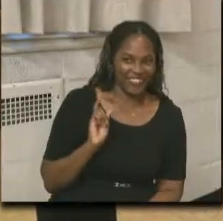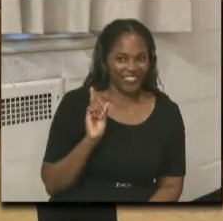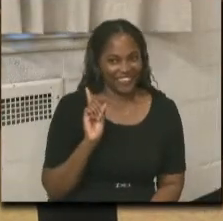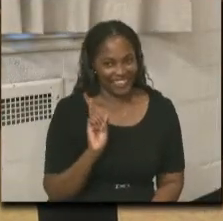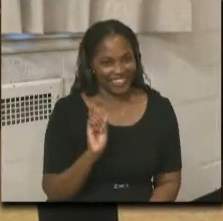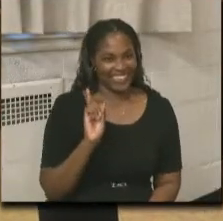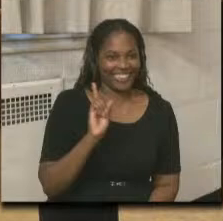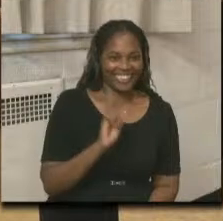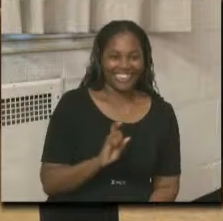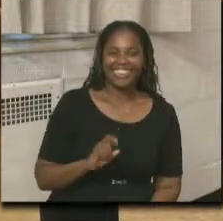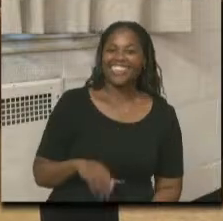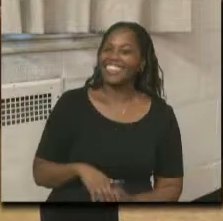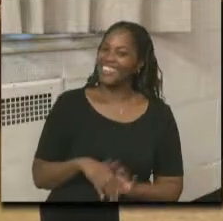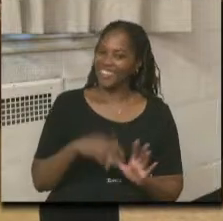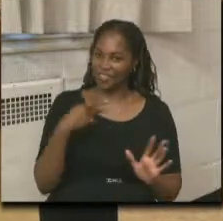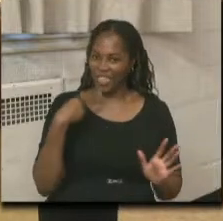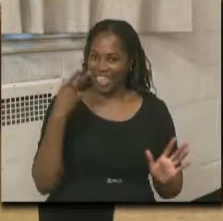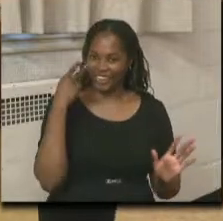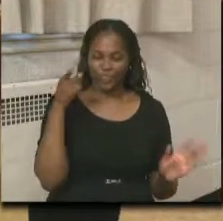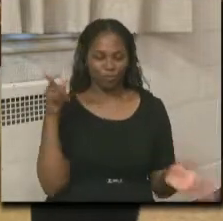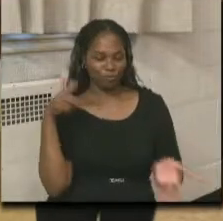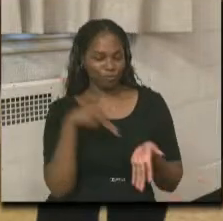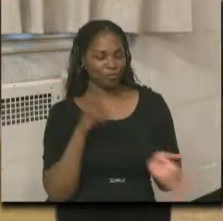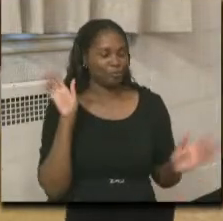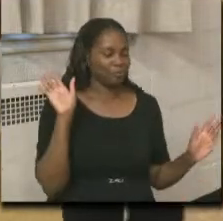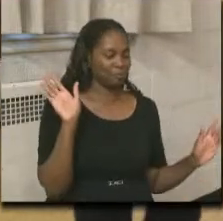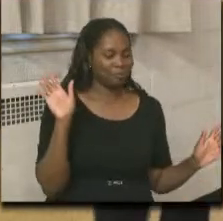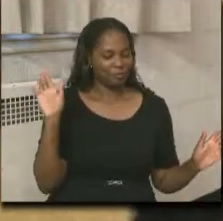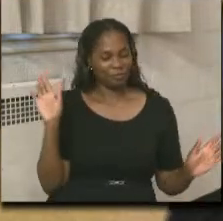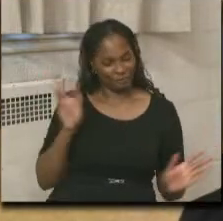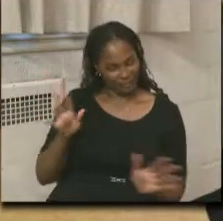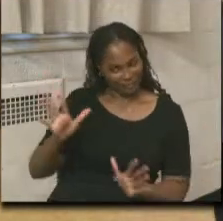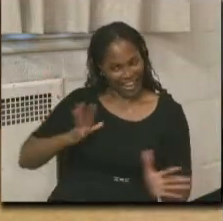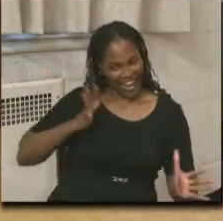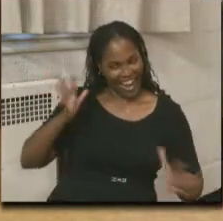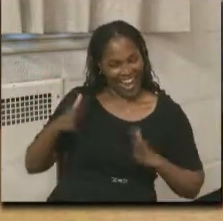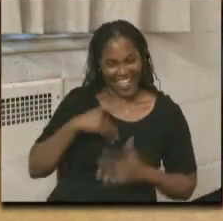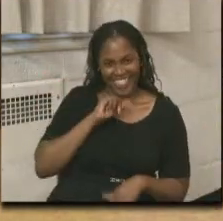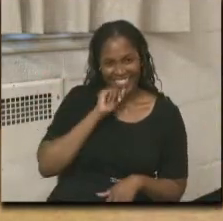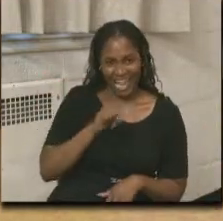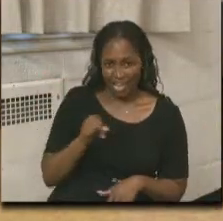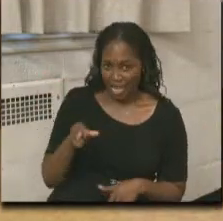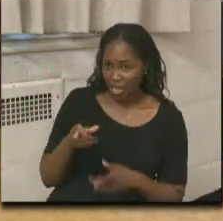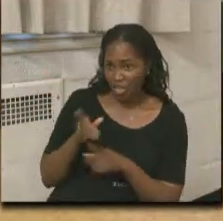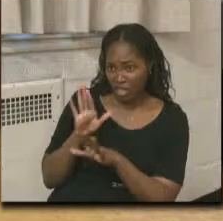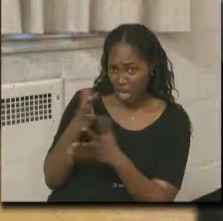We've got to get the fancy. I love it. Thank you, thank you. Dr. Miller, you want a tissue? No?